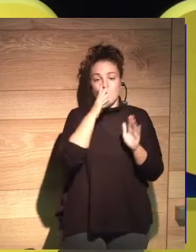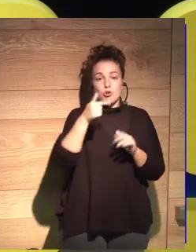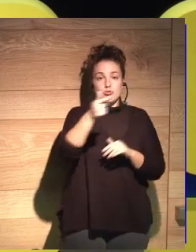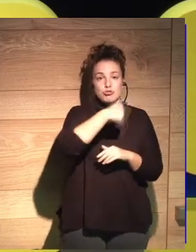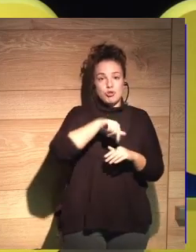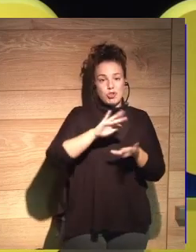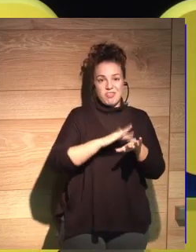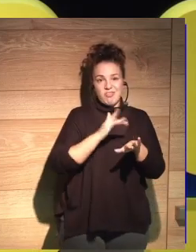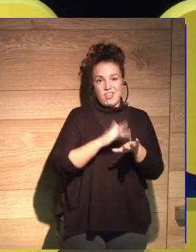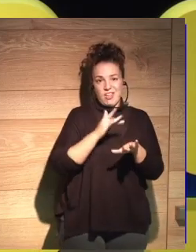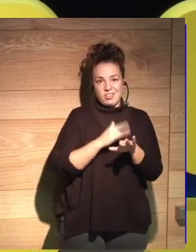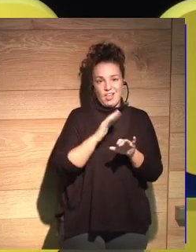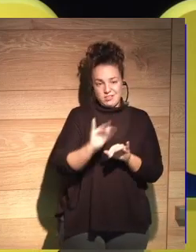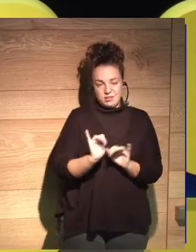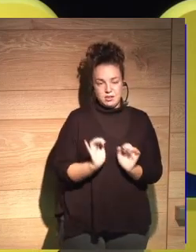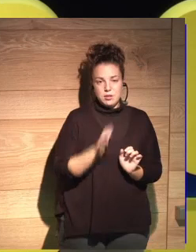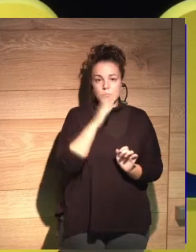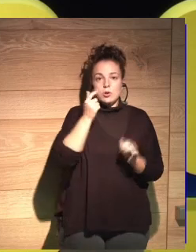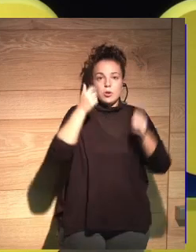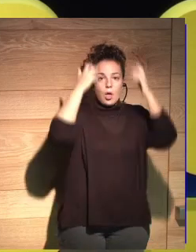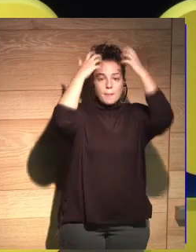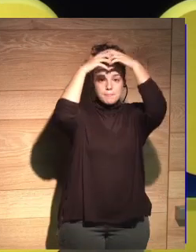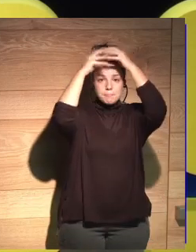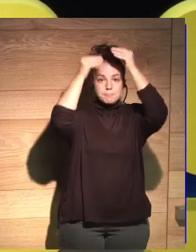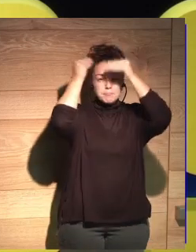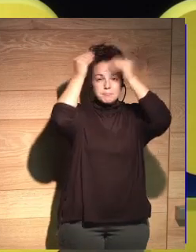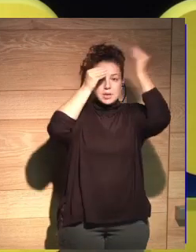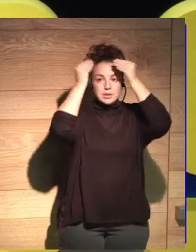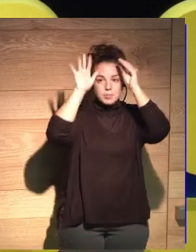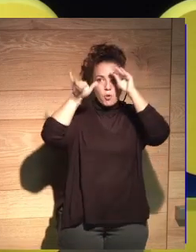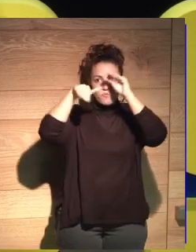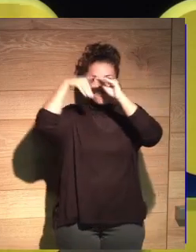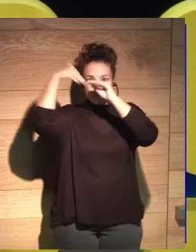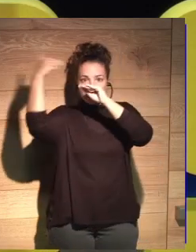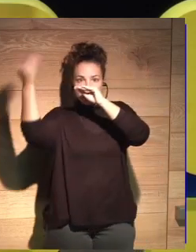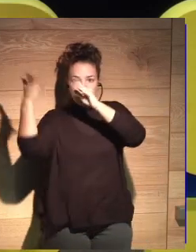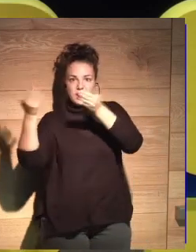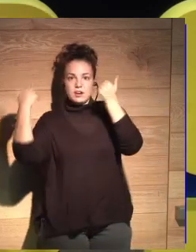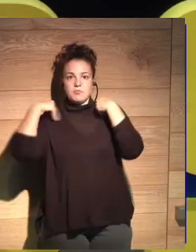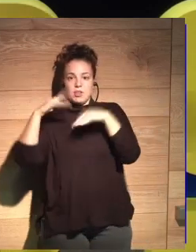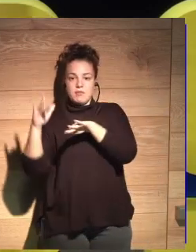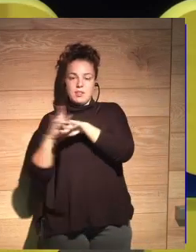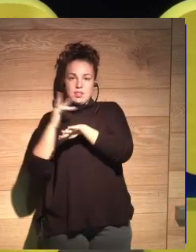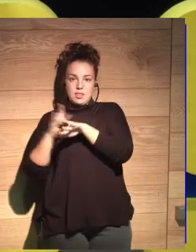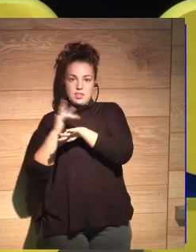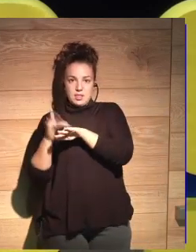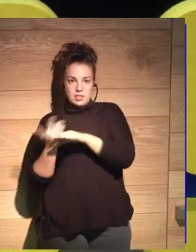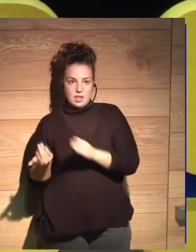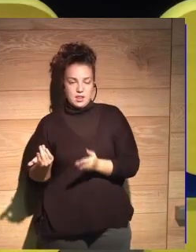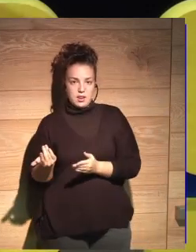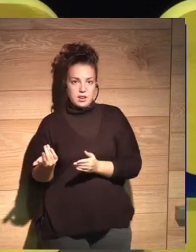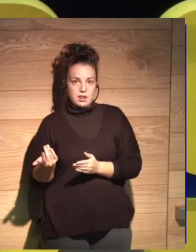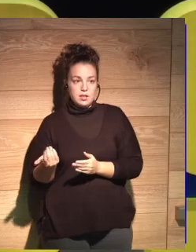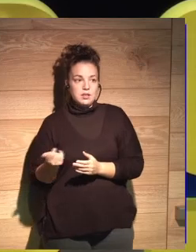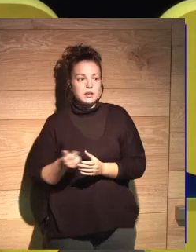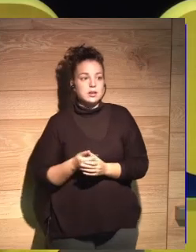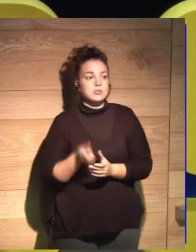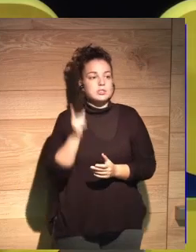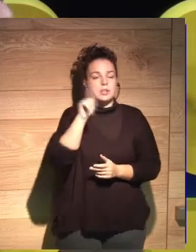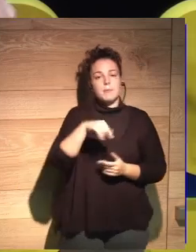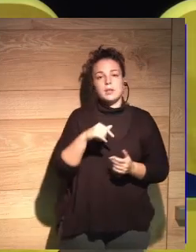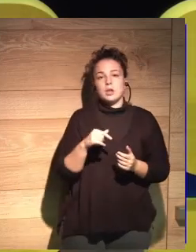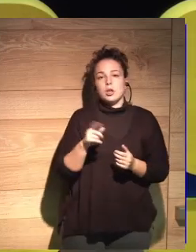minds out there in the virtual world by projecting them. And also, we have this vision. We can again envision getting